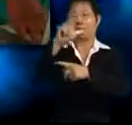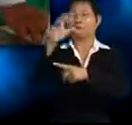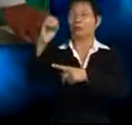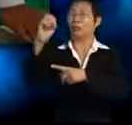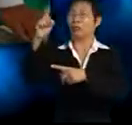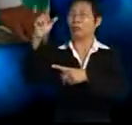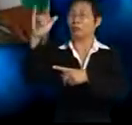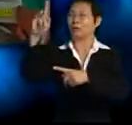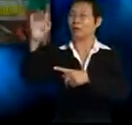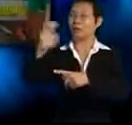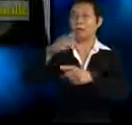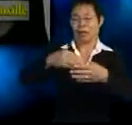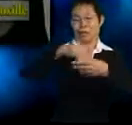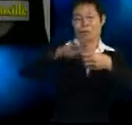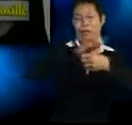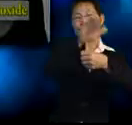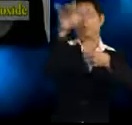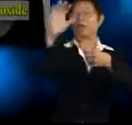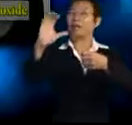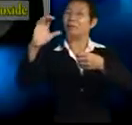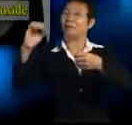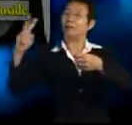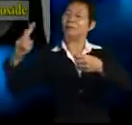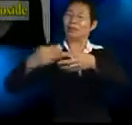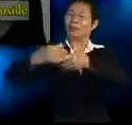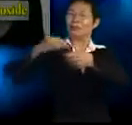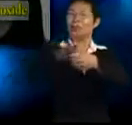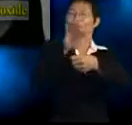and releases carbon dioxide.